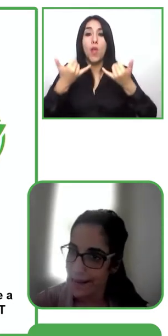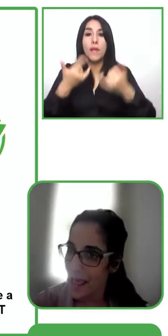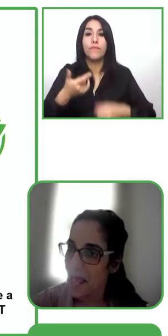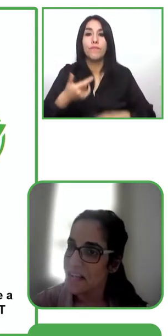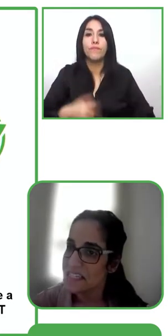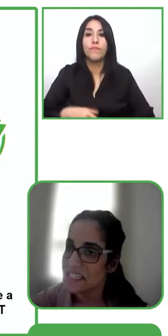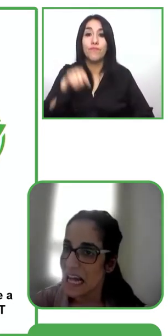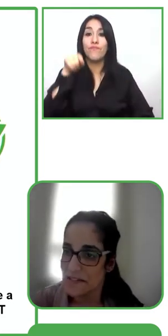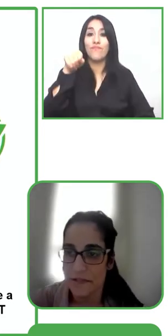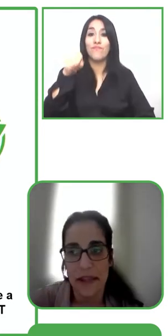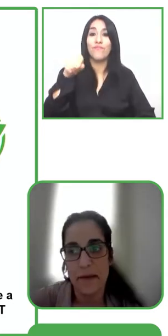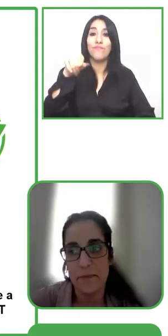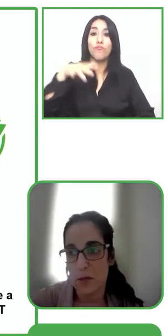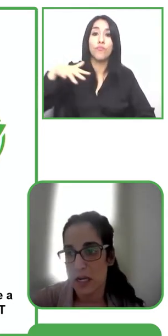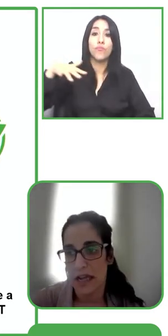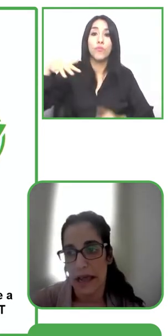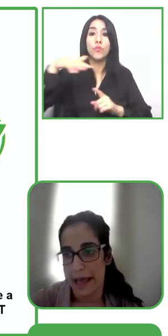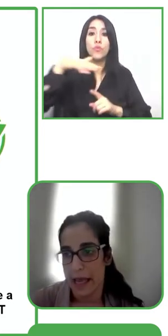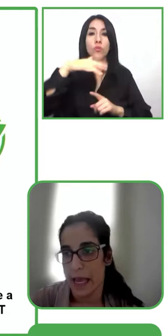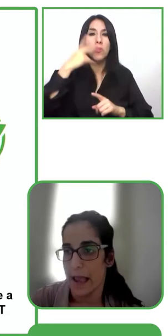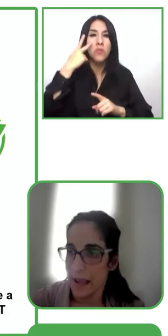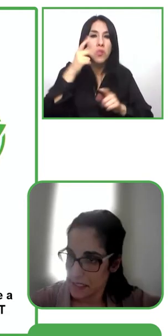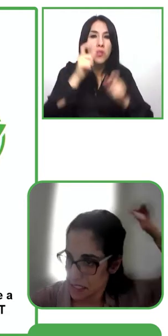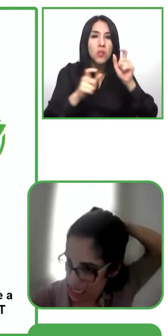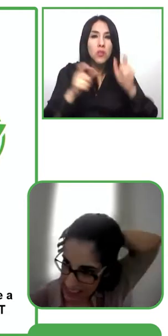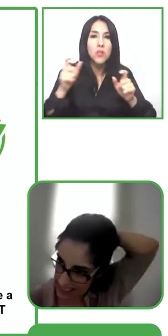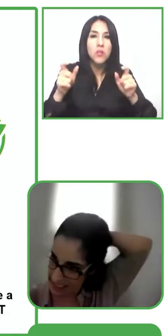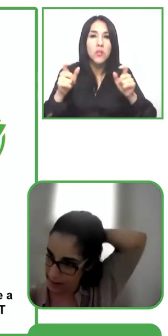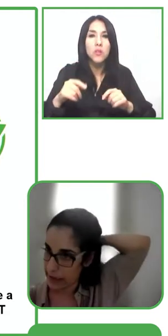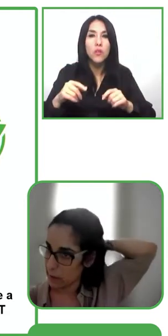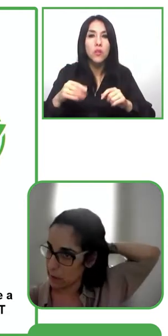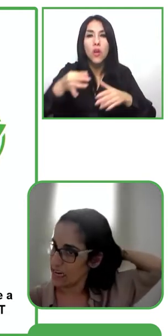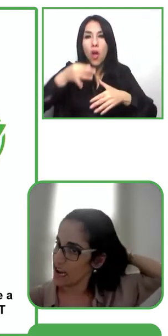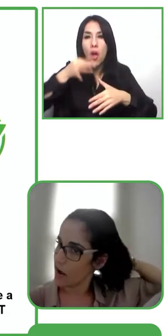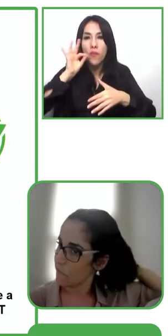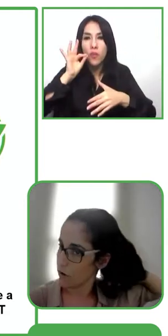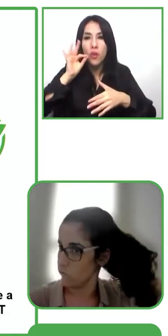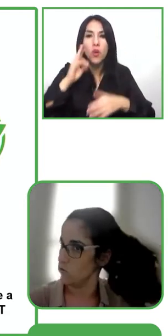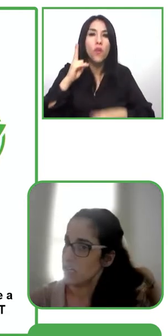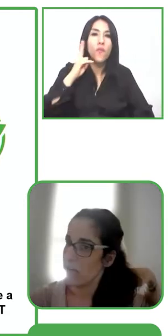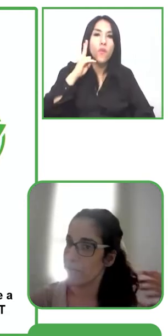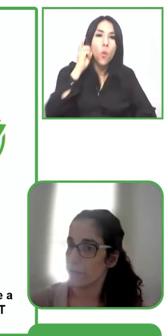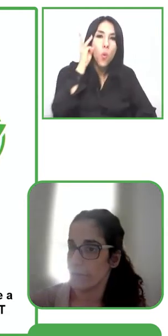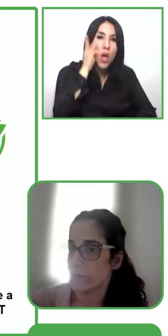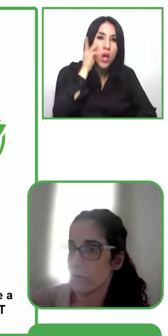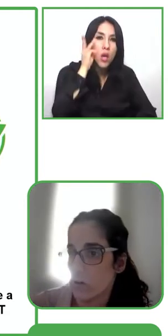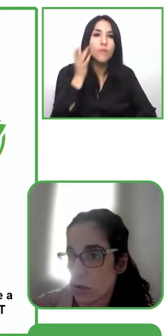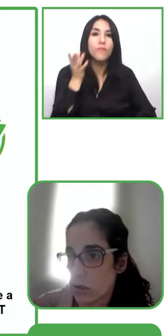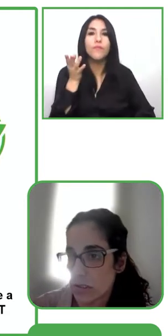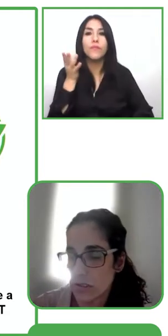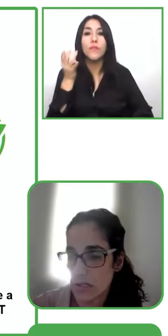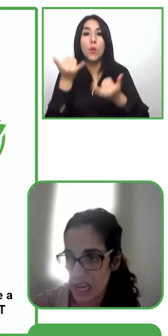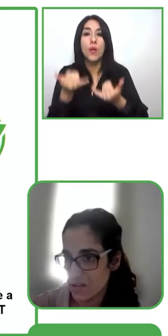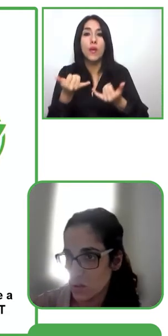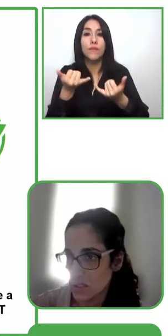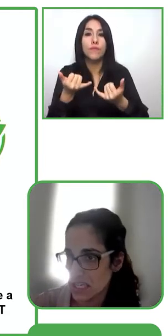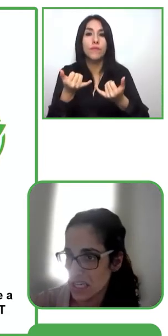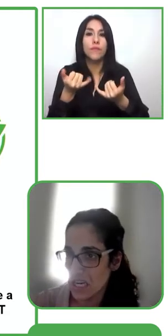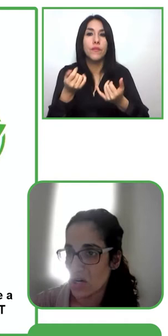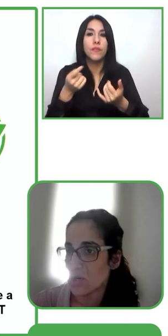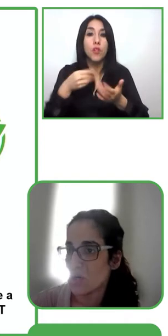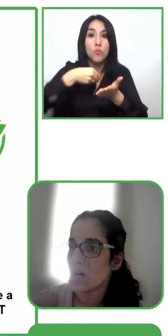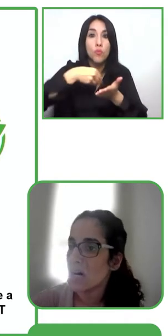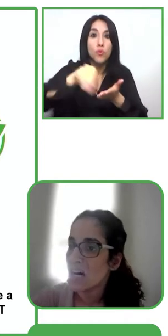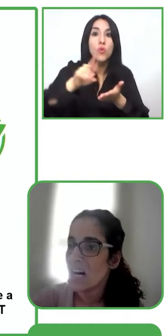this property was a part of Universo Accesible Foundation. And why Santi? Because Santi Santa Maria was the